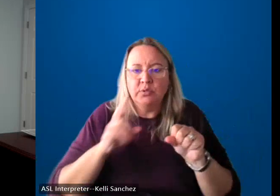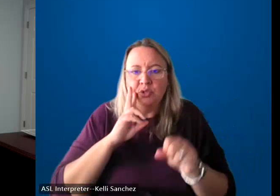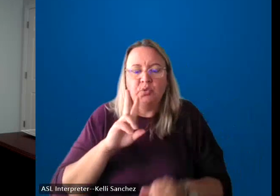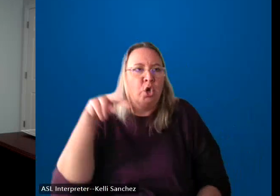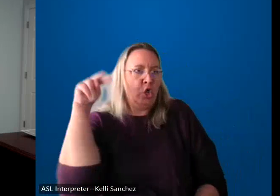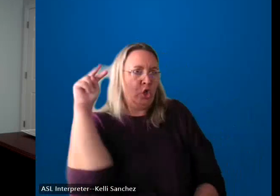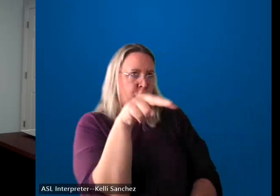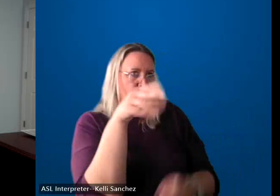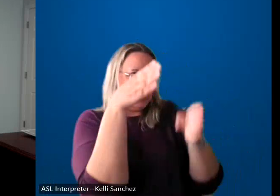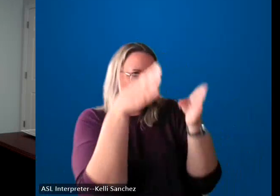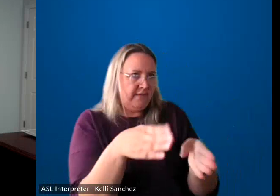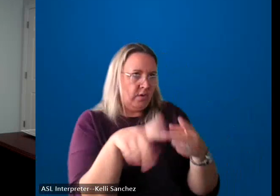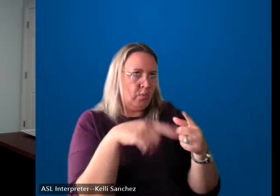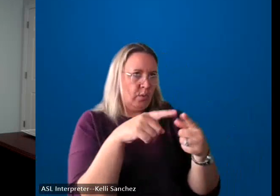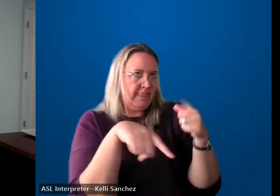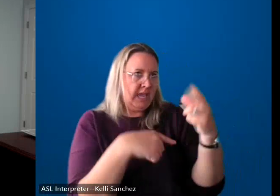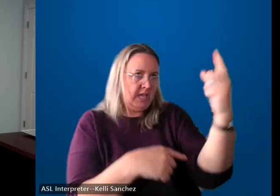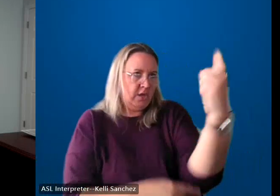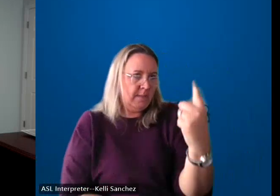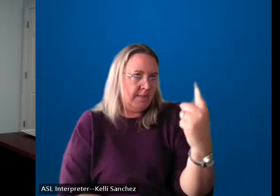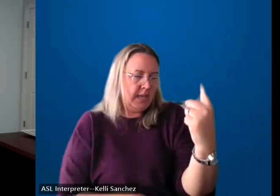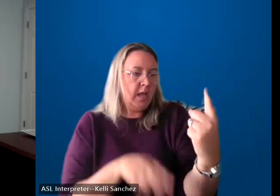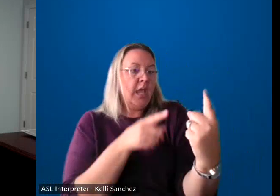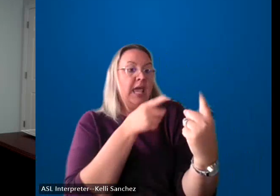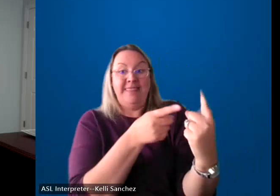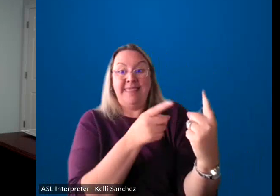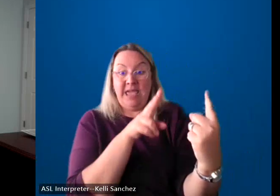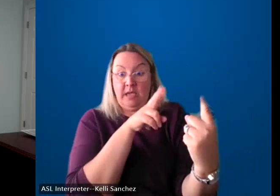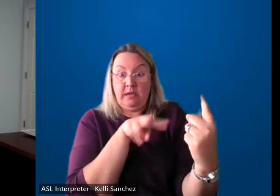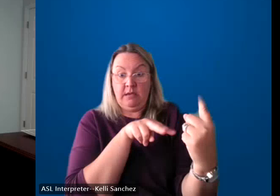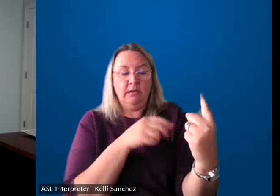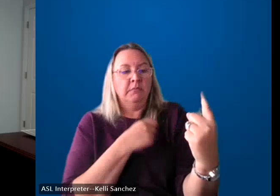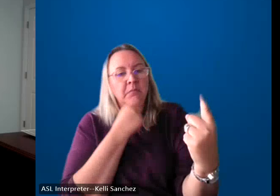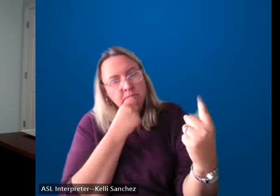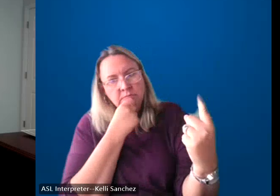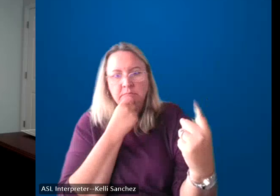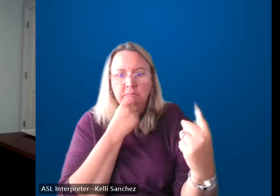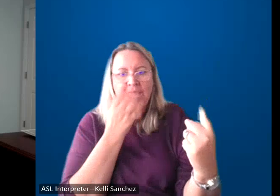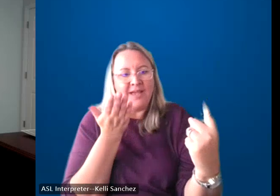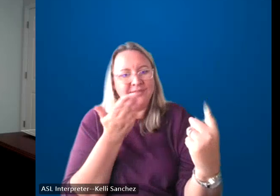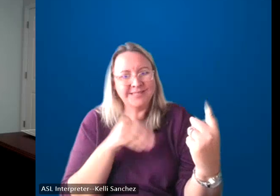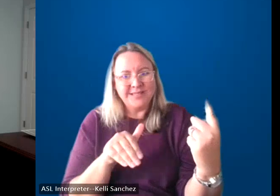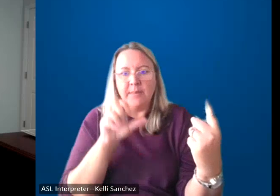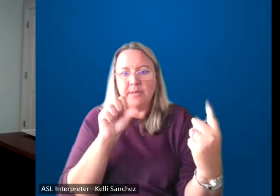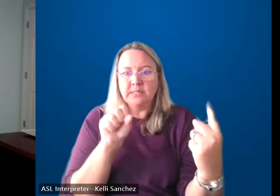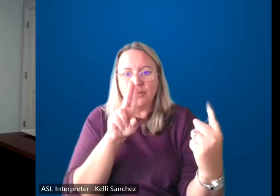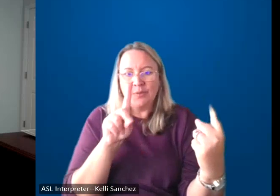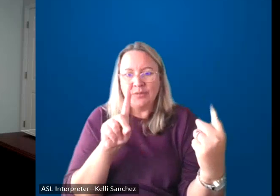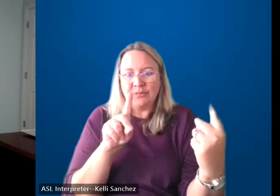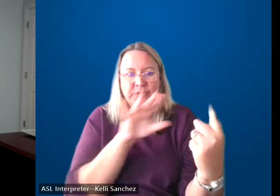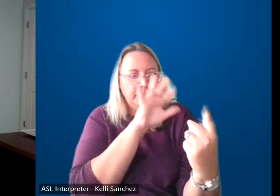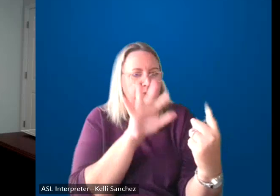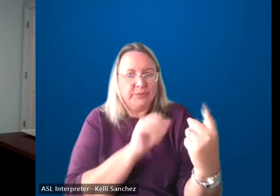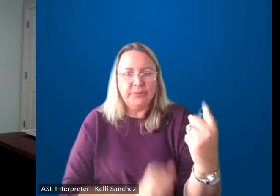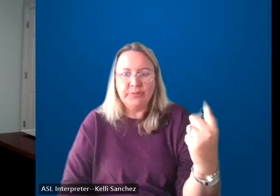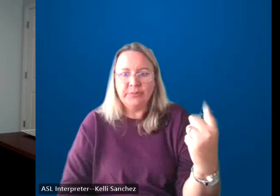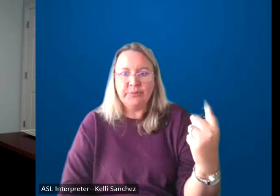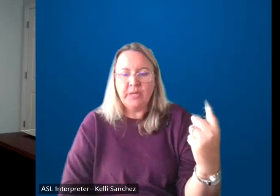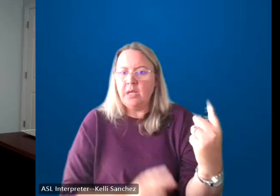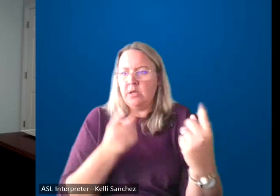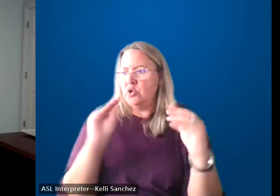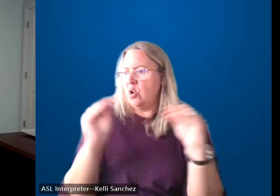when they first come in and they're presenting with some degree of substance use disorder and come up